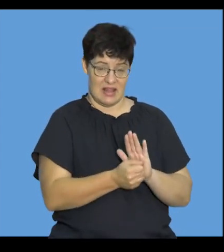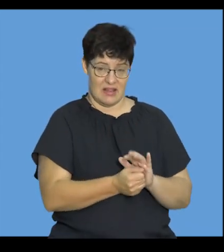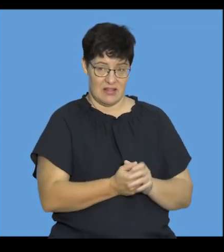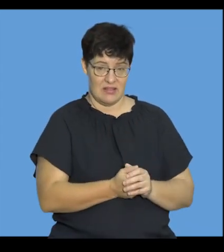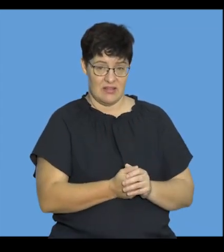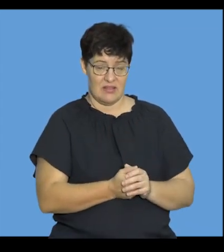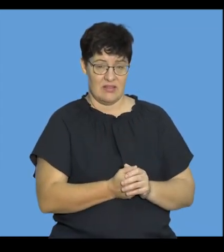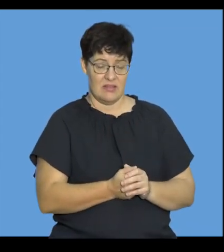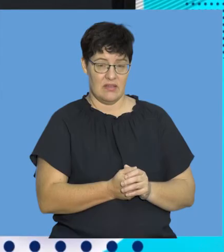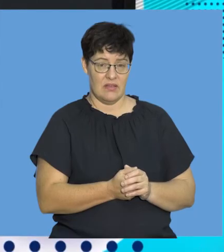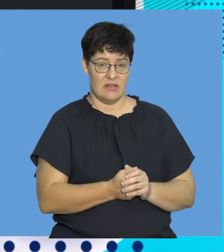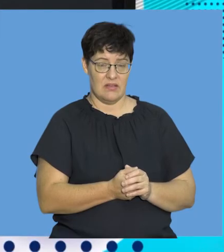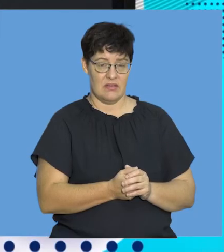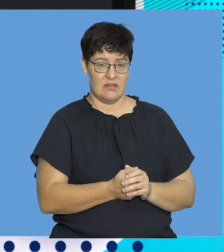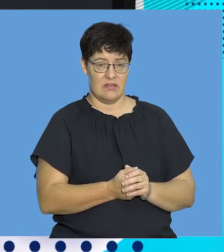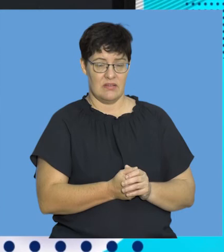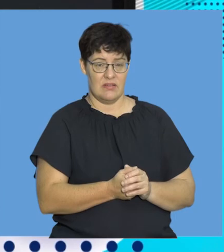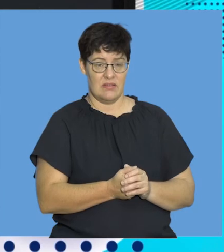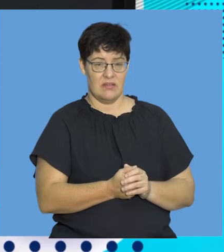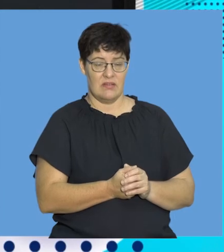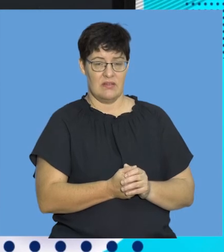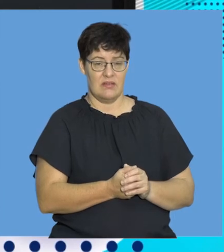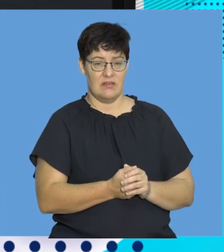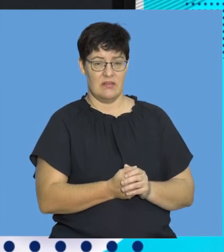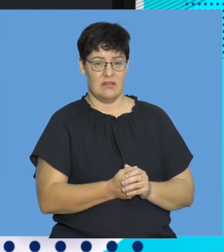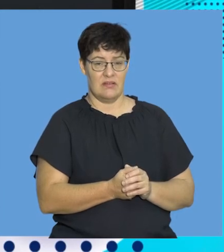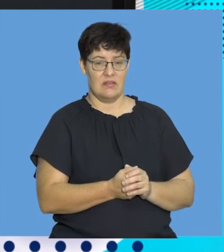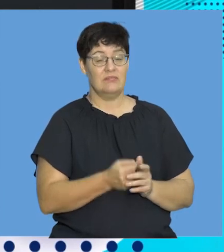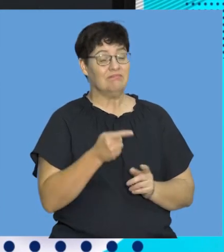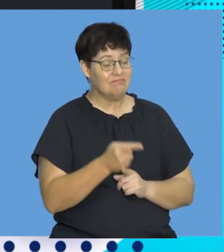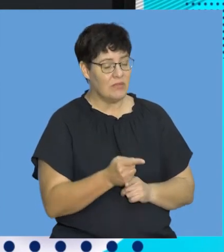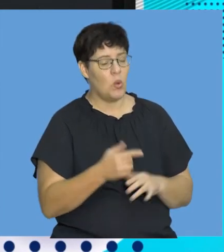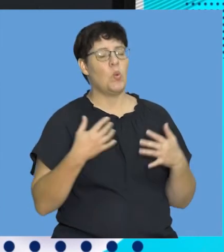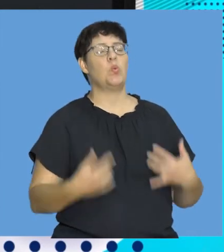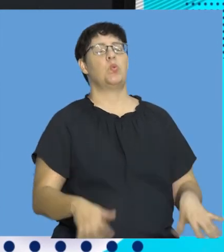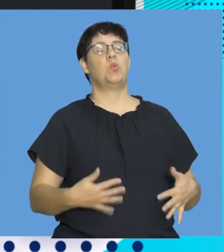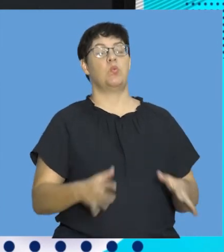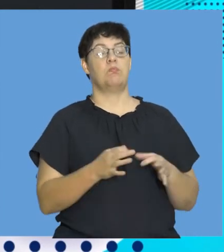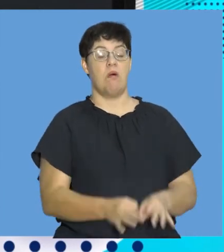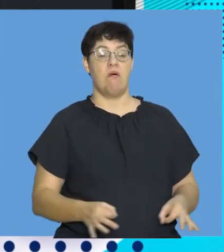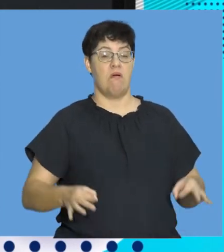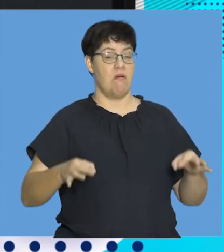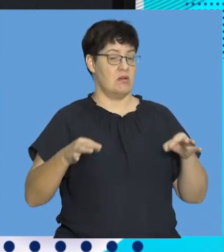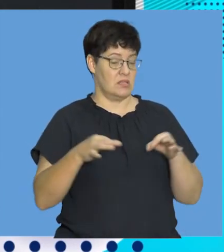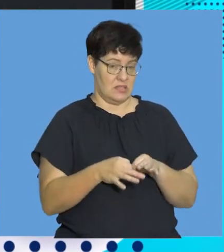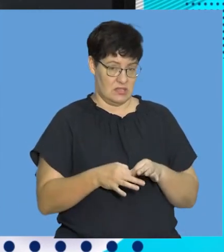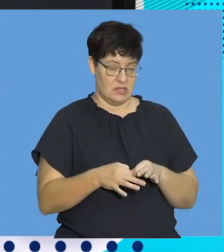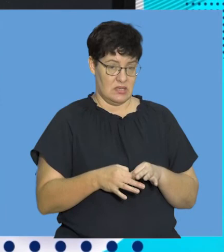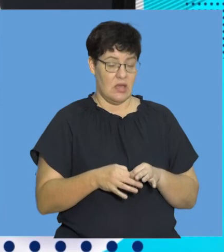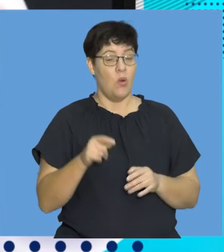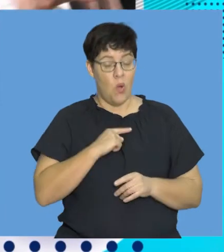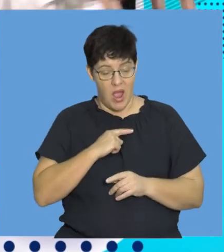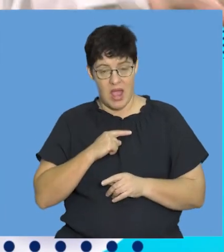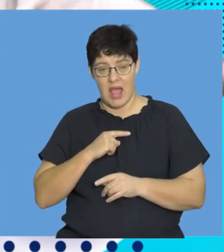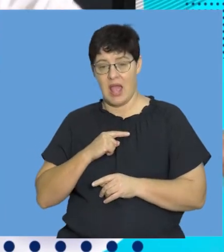the credit sales is going to be the most important figure when we are doing our